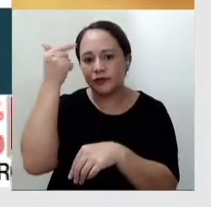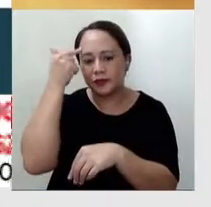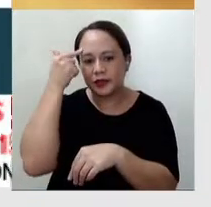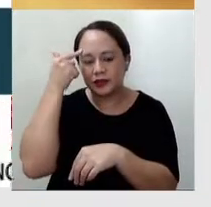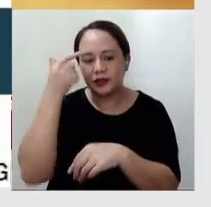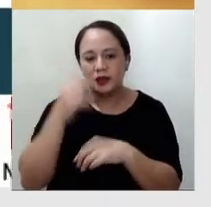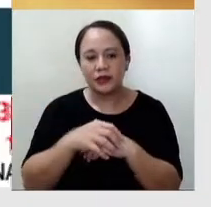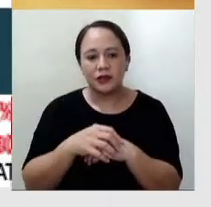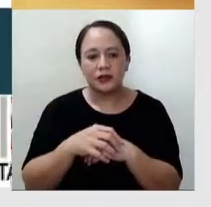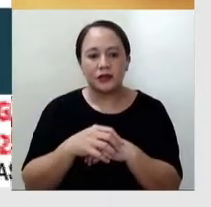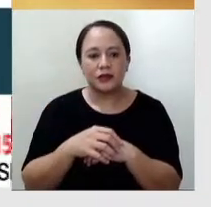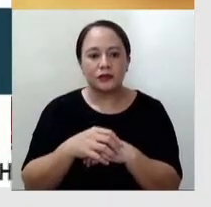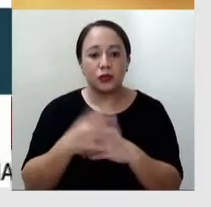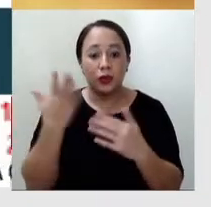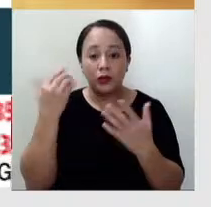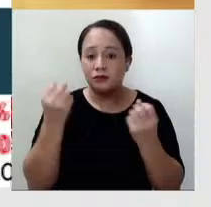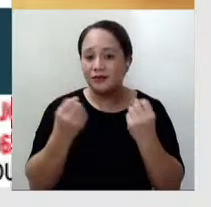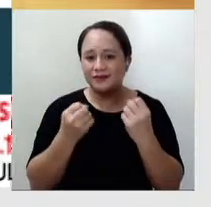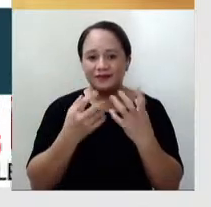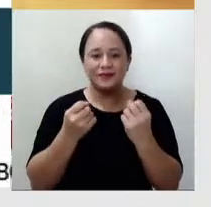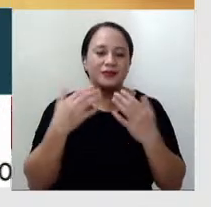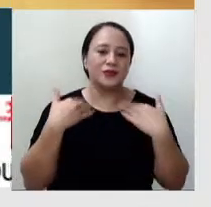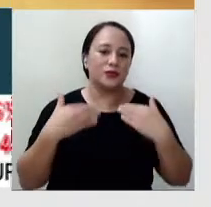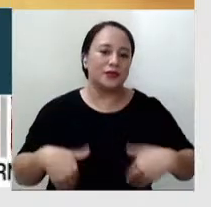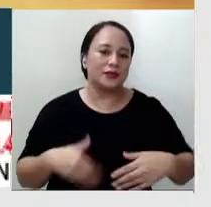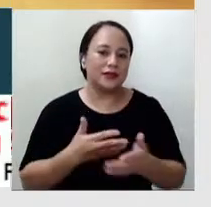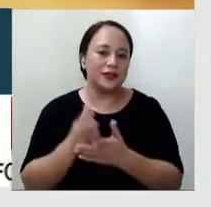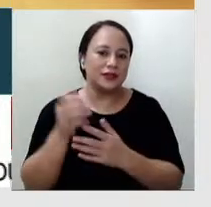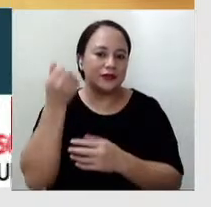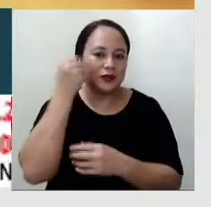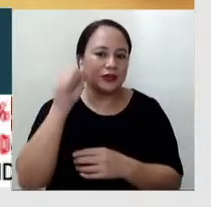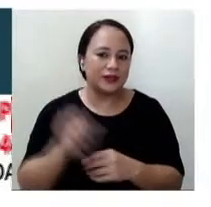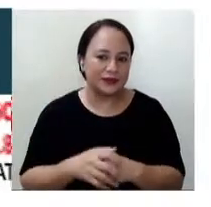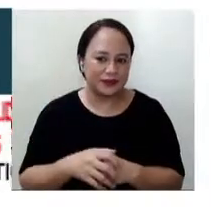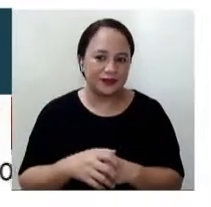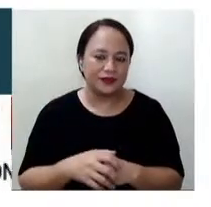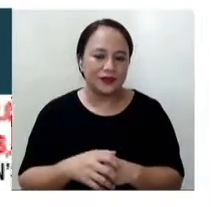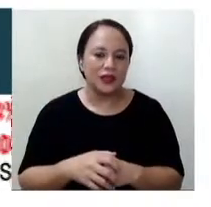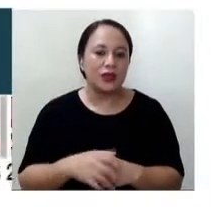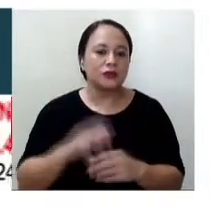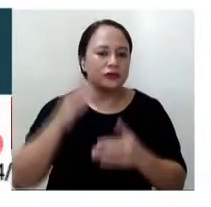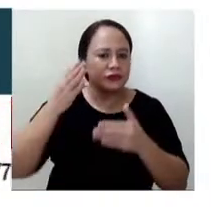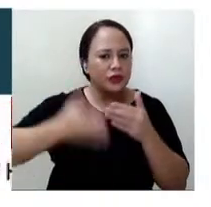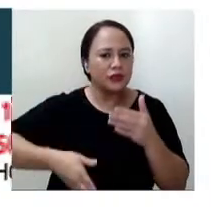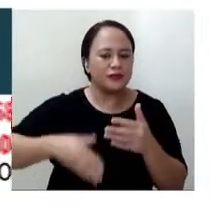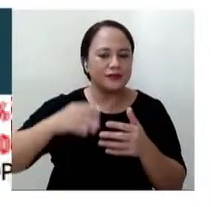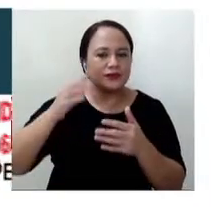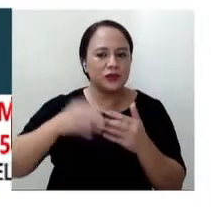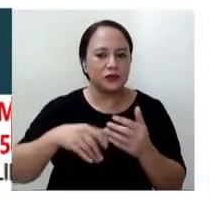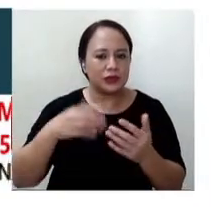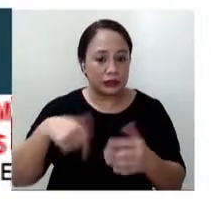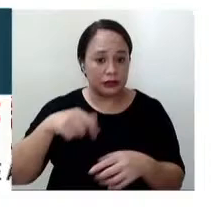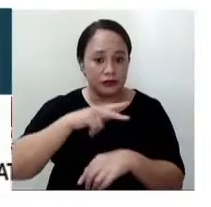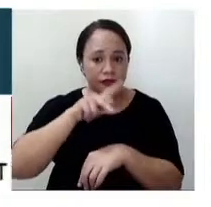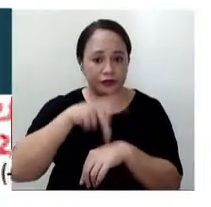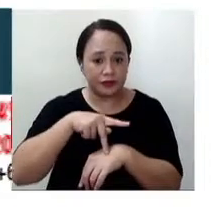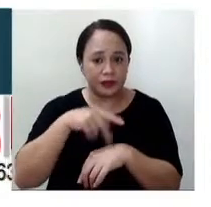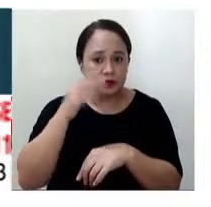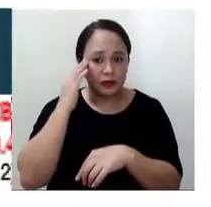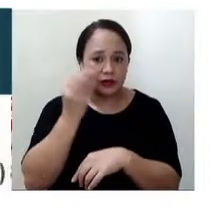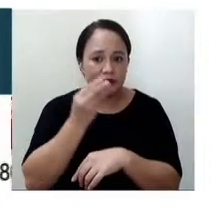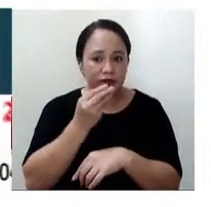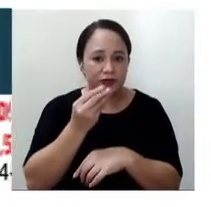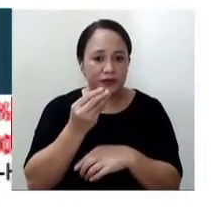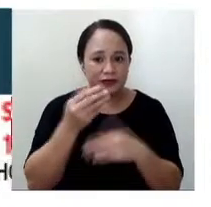time of such gross human rights violations. All right. Just as a final question, we do know that here in the Philippines, we're just a few months